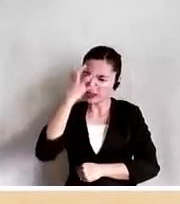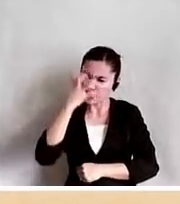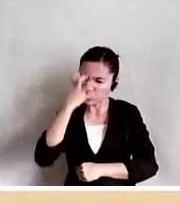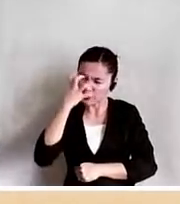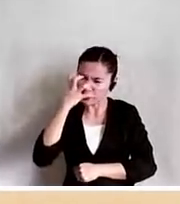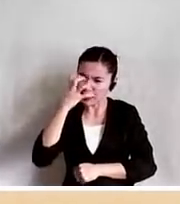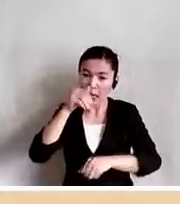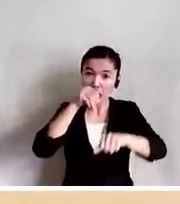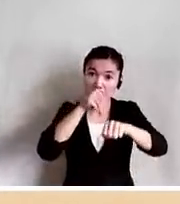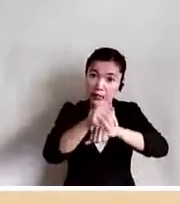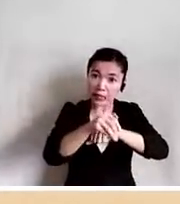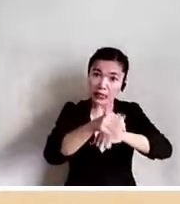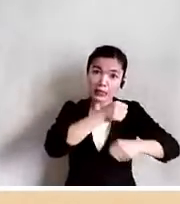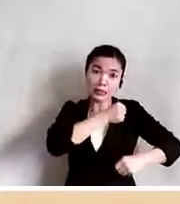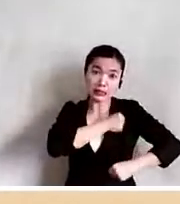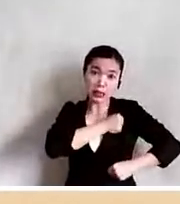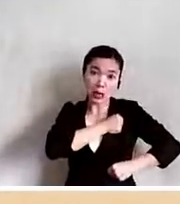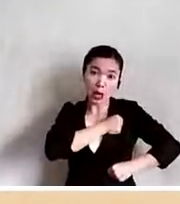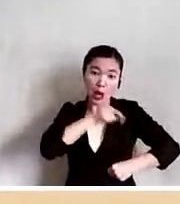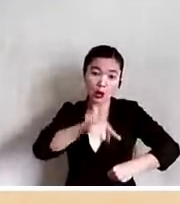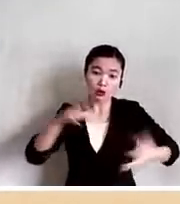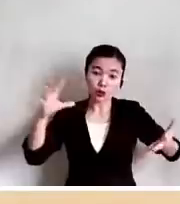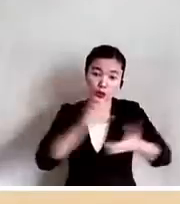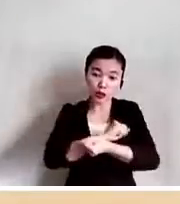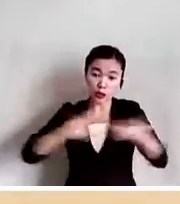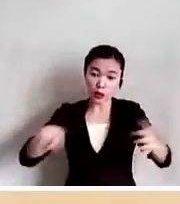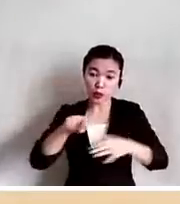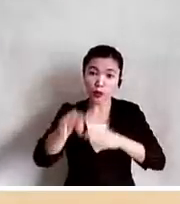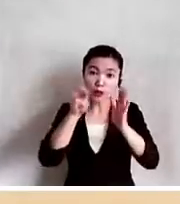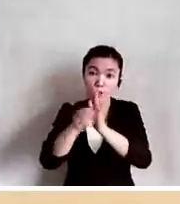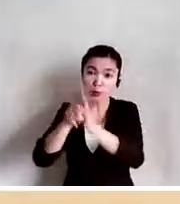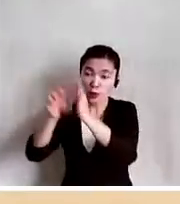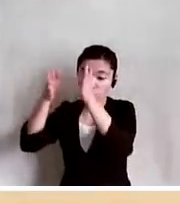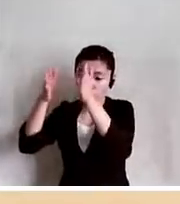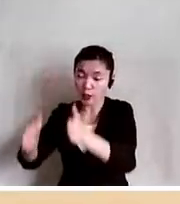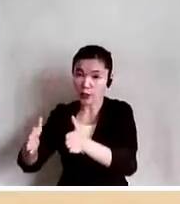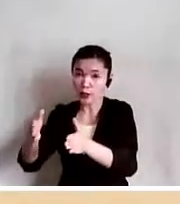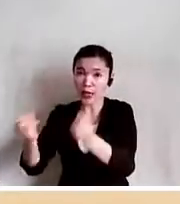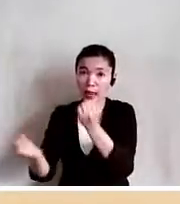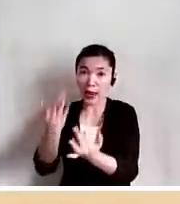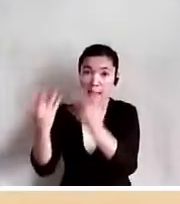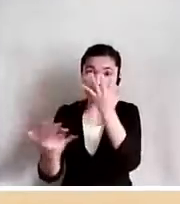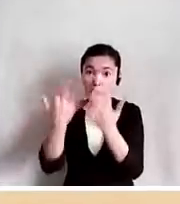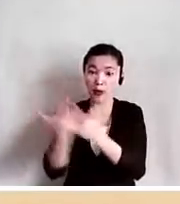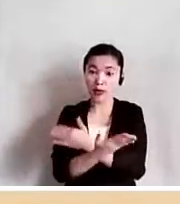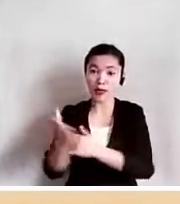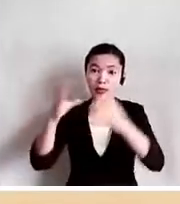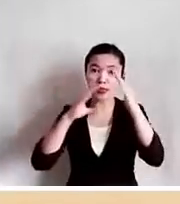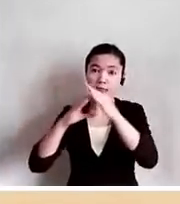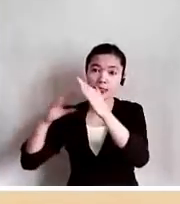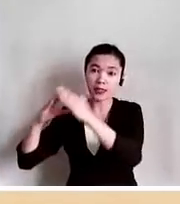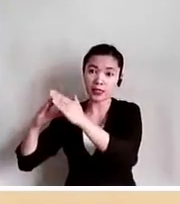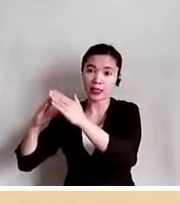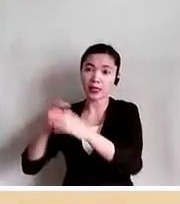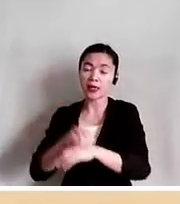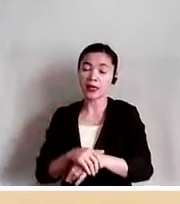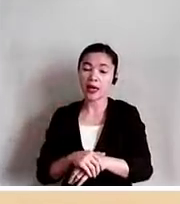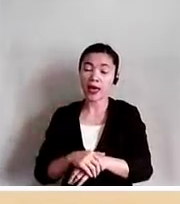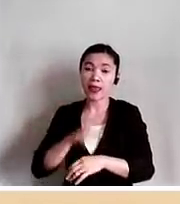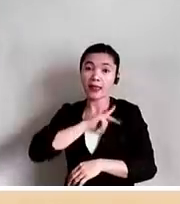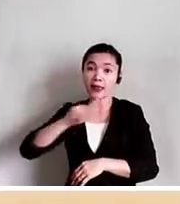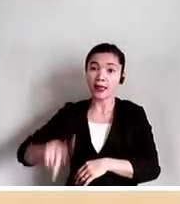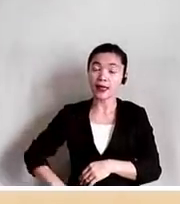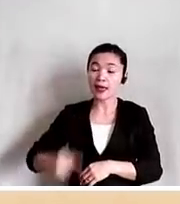troops, destroyed those murderers, and burned their city. Then the king said to his